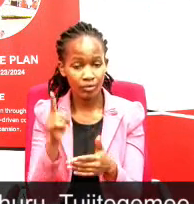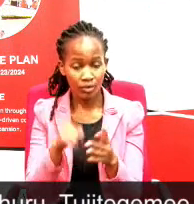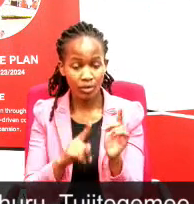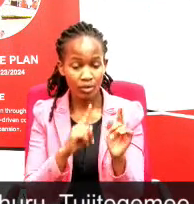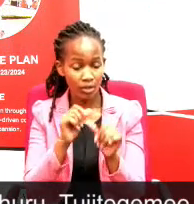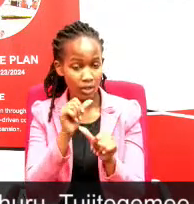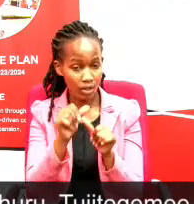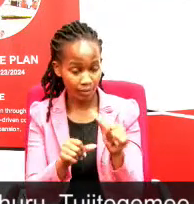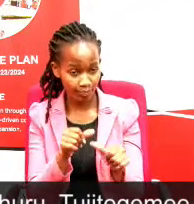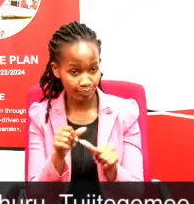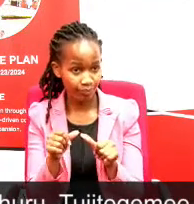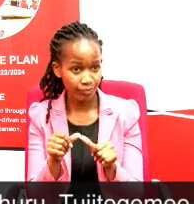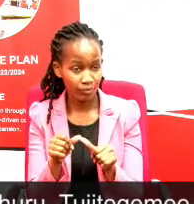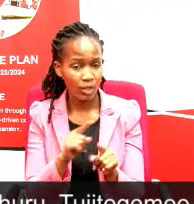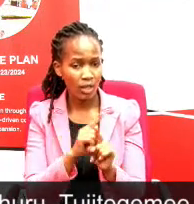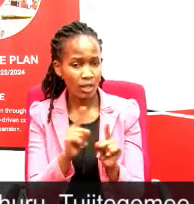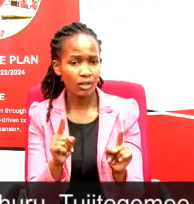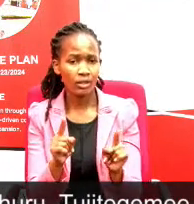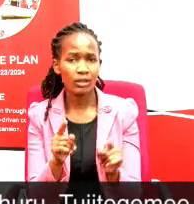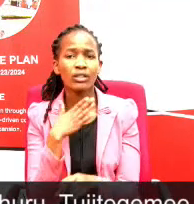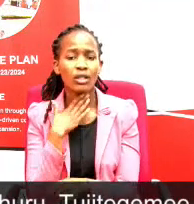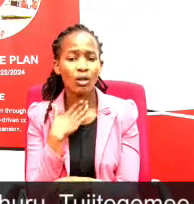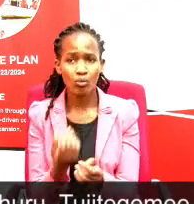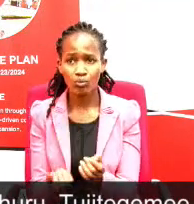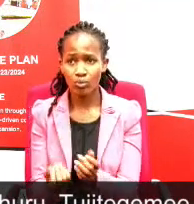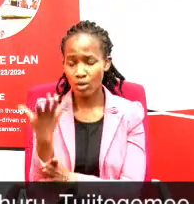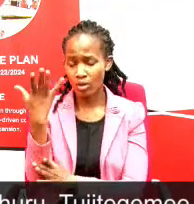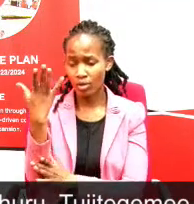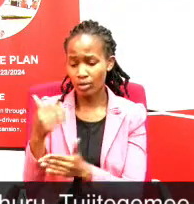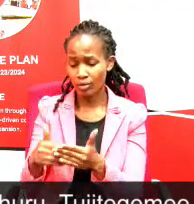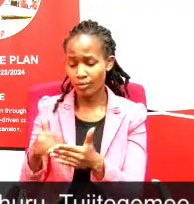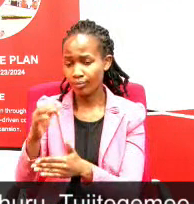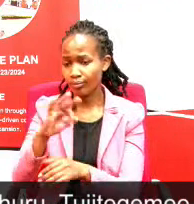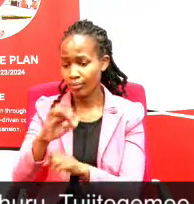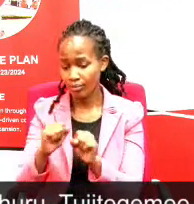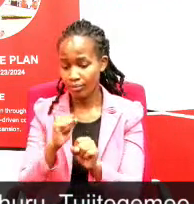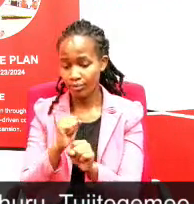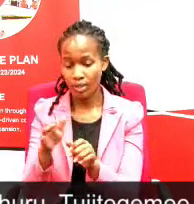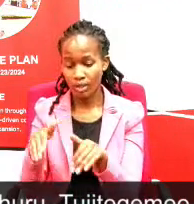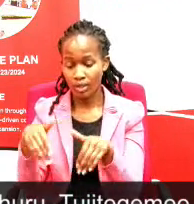talked about. But the required growth over the 3 years is given there,